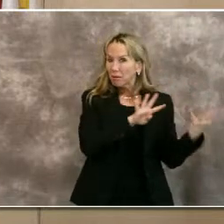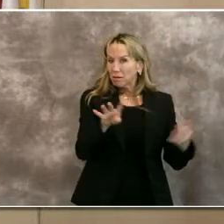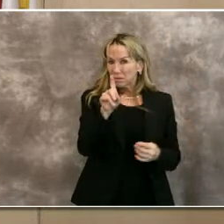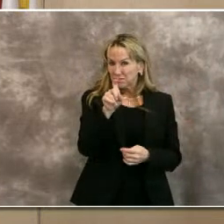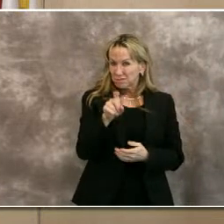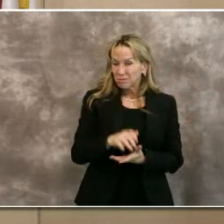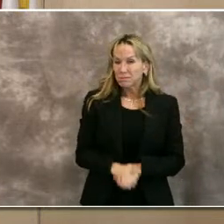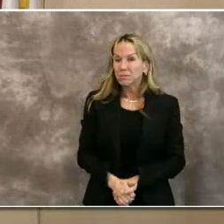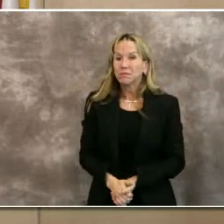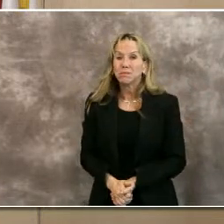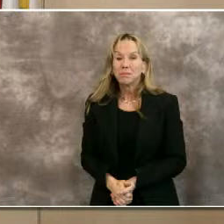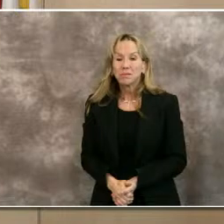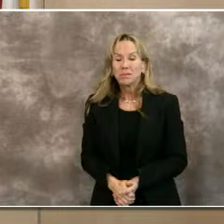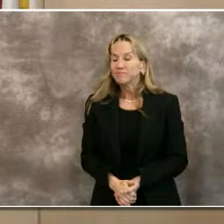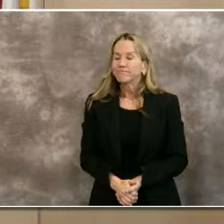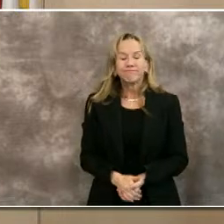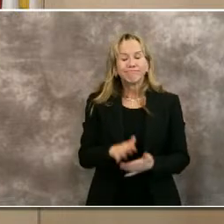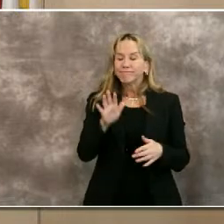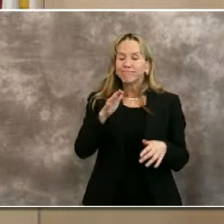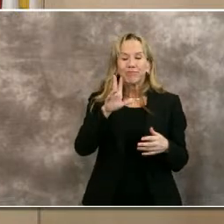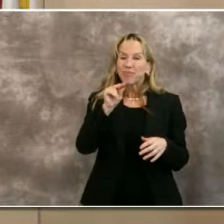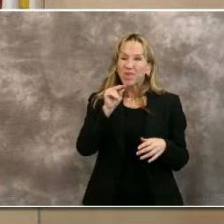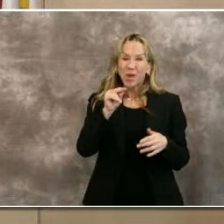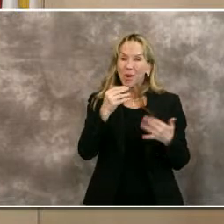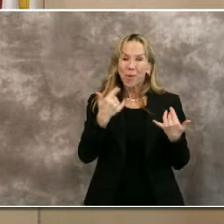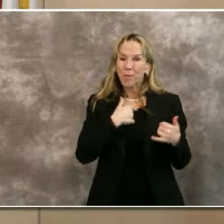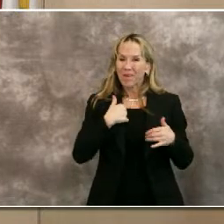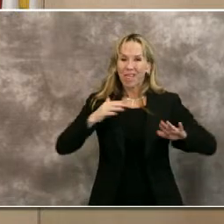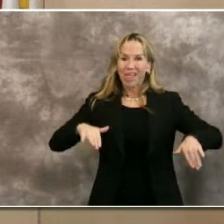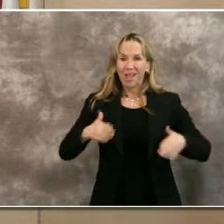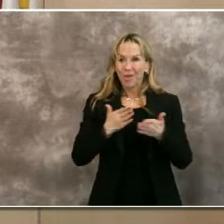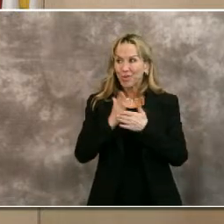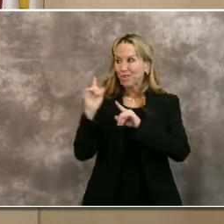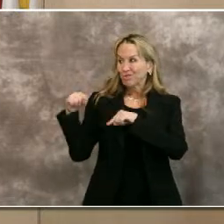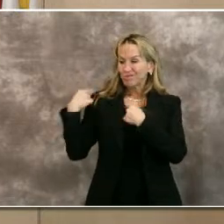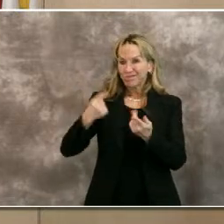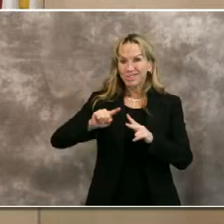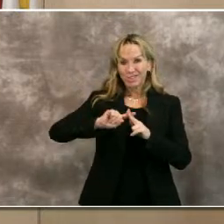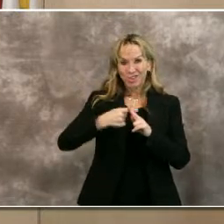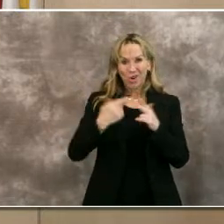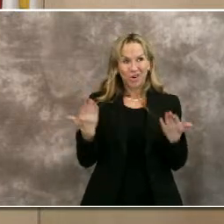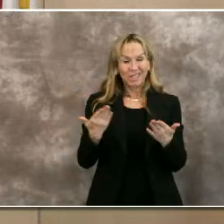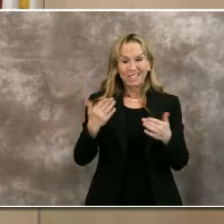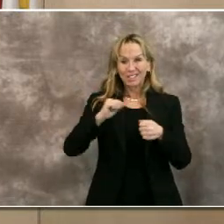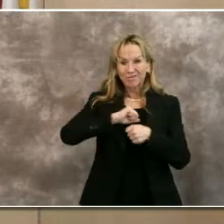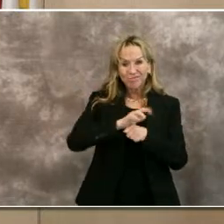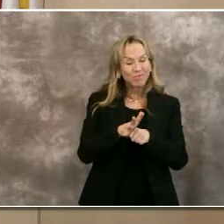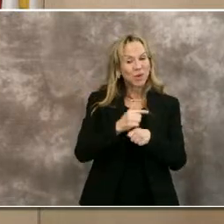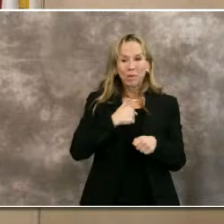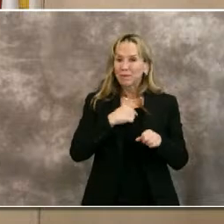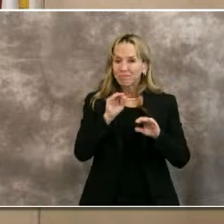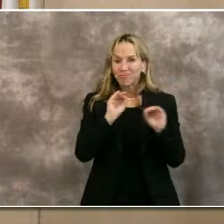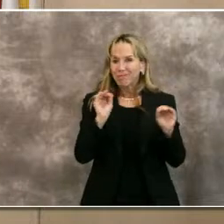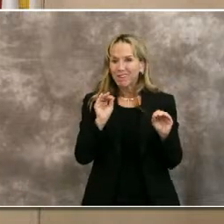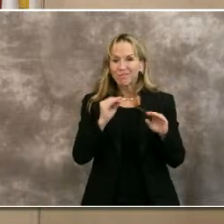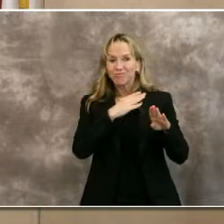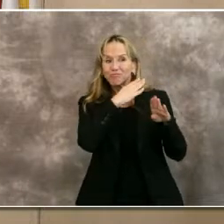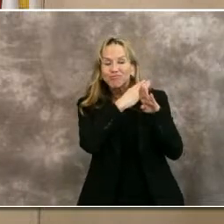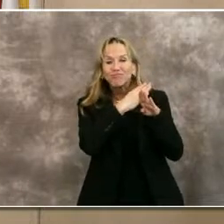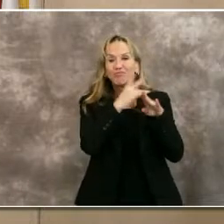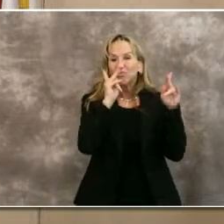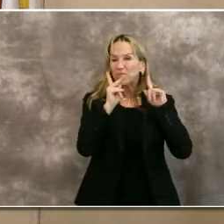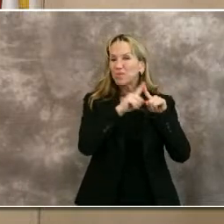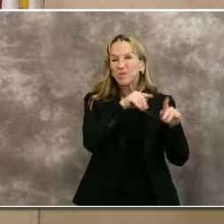So we have not, throughout this epidemic, limited travel from neighboring